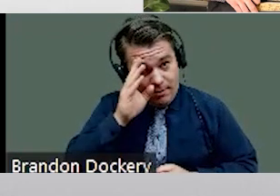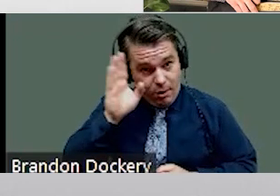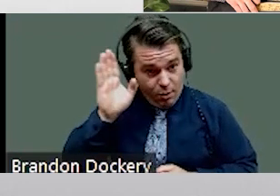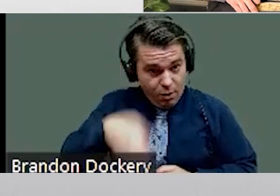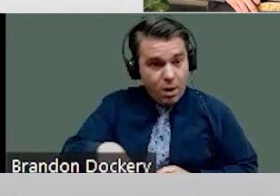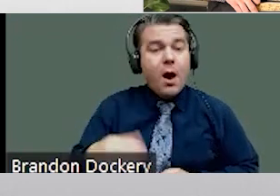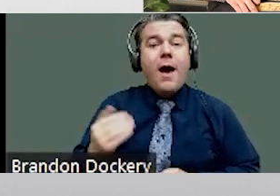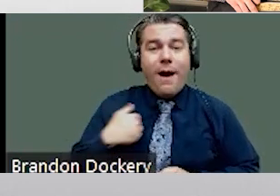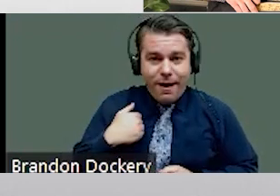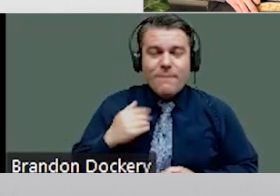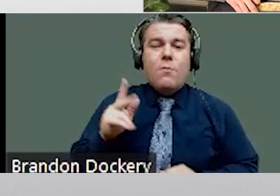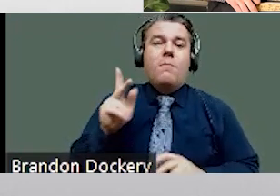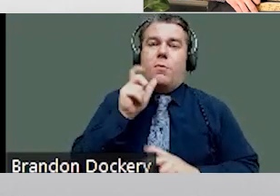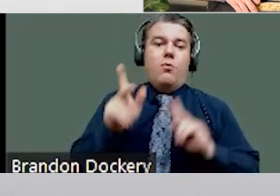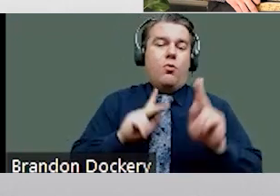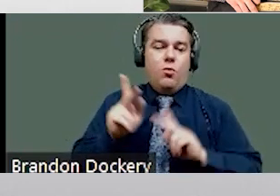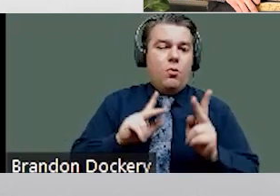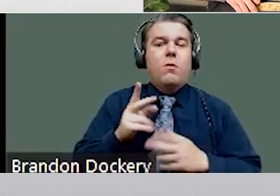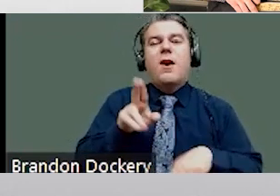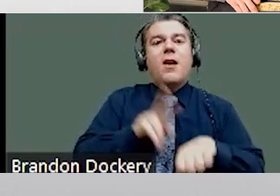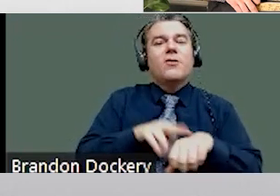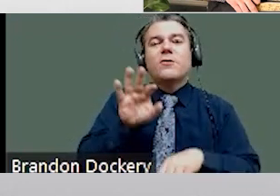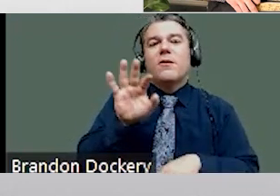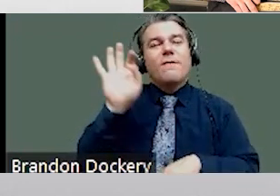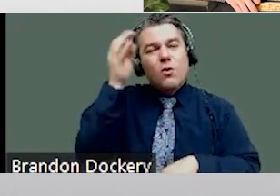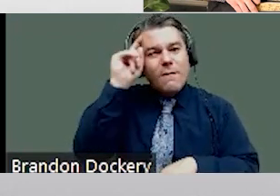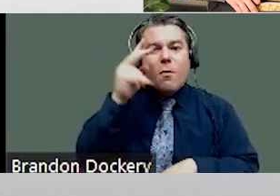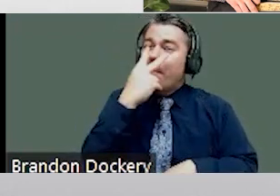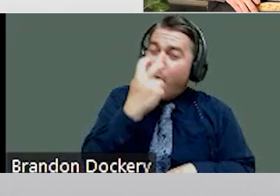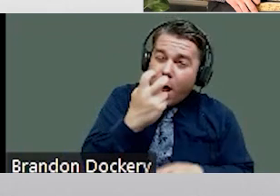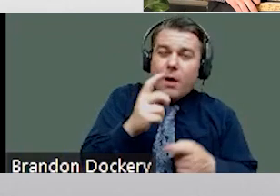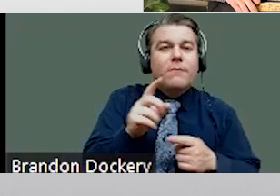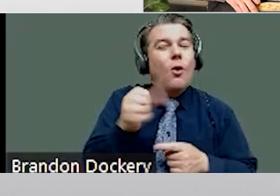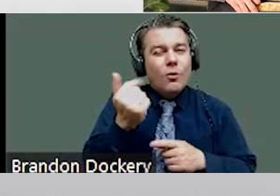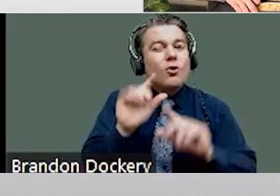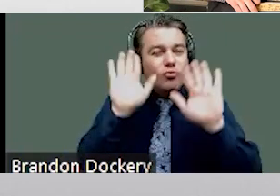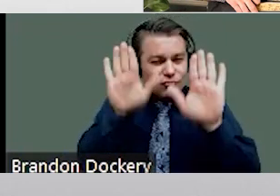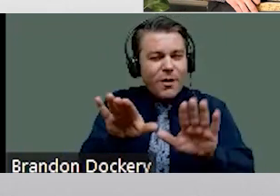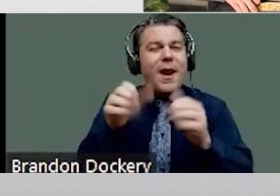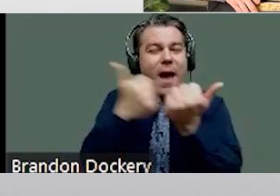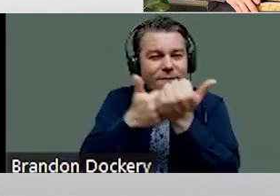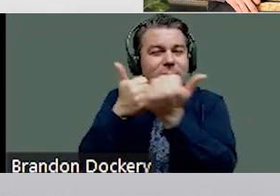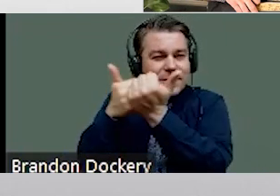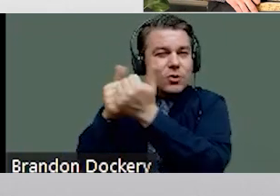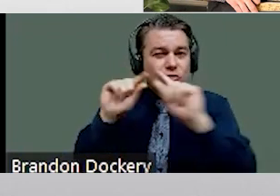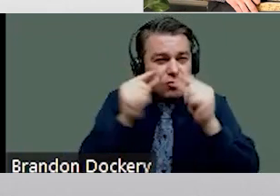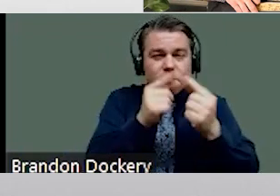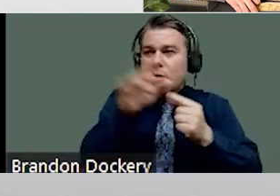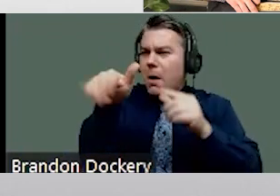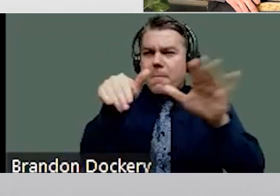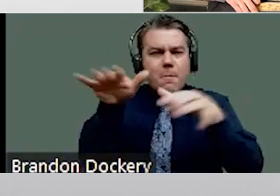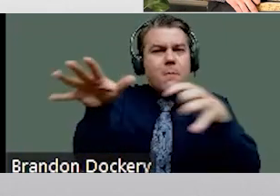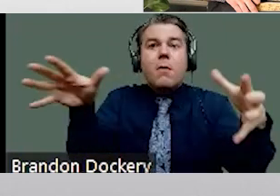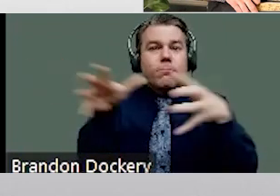knowing that there were folks at the National Federation for the Blind and other really great advocacy entities that